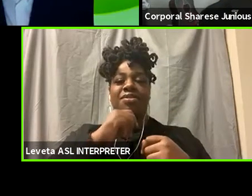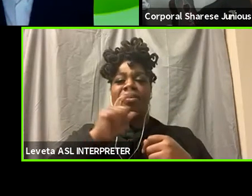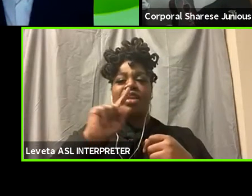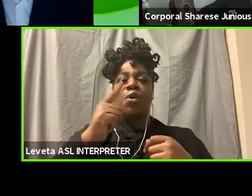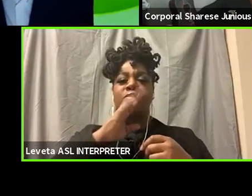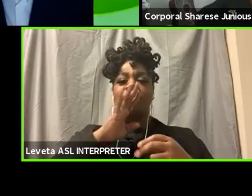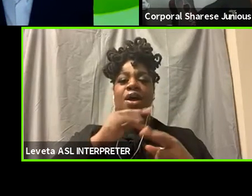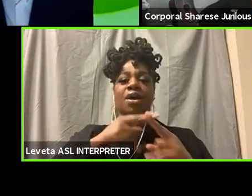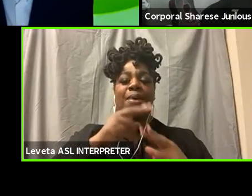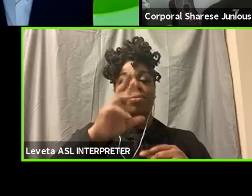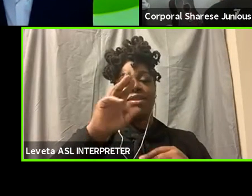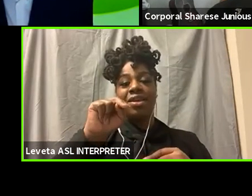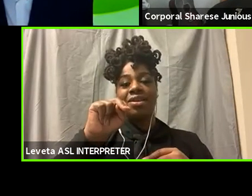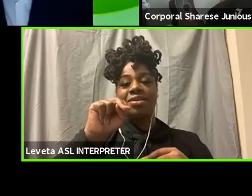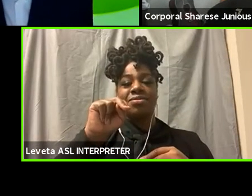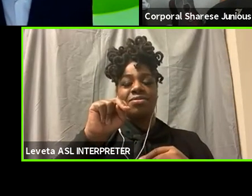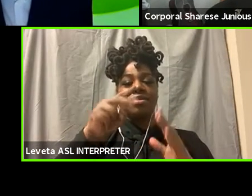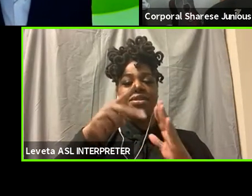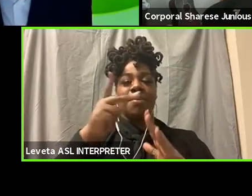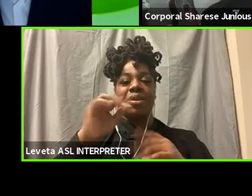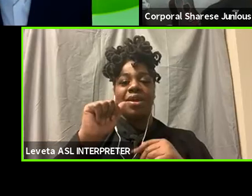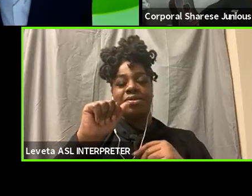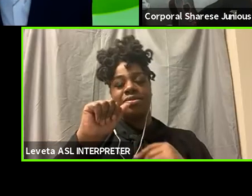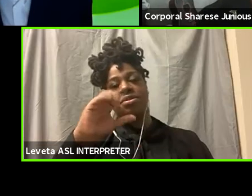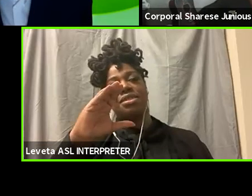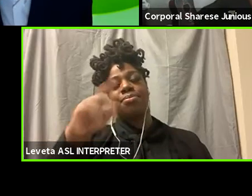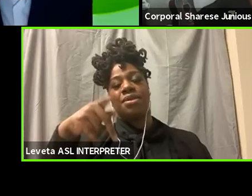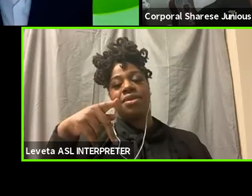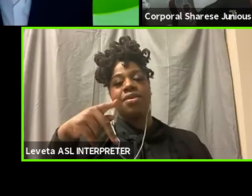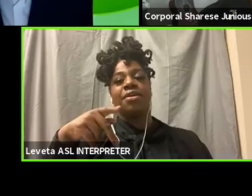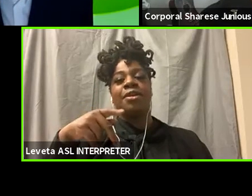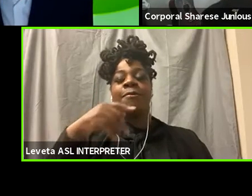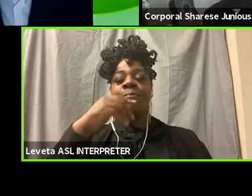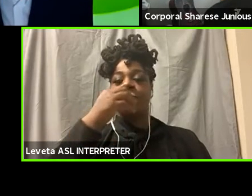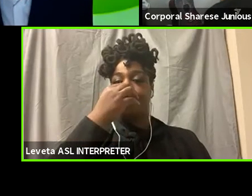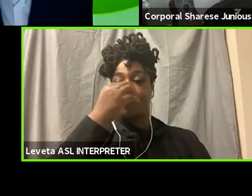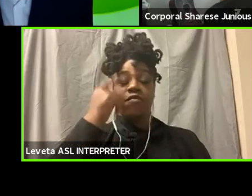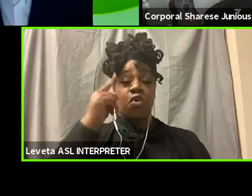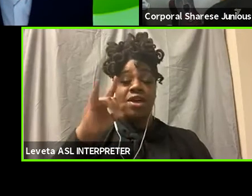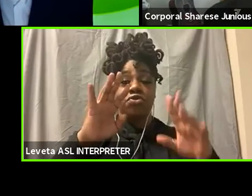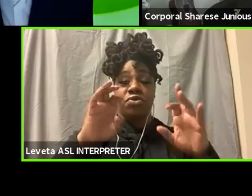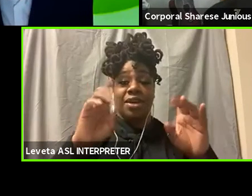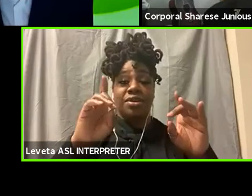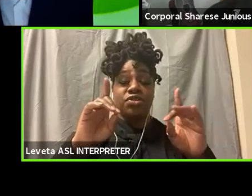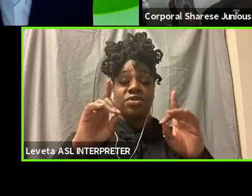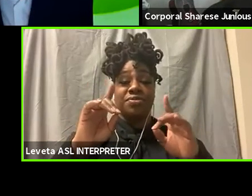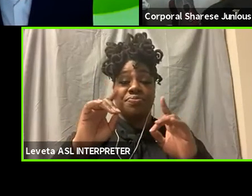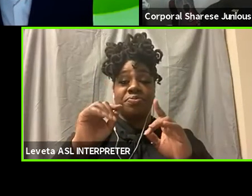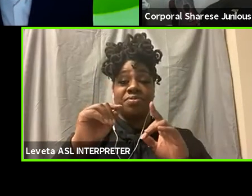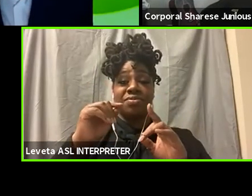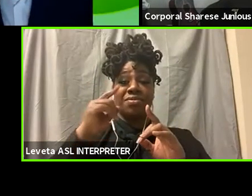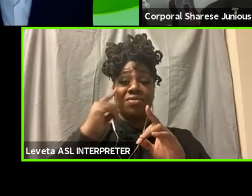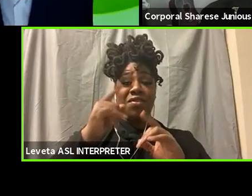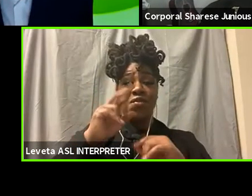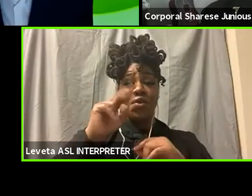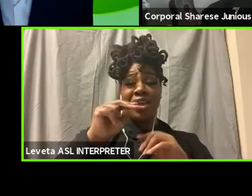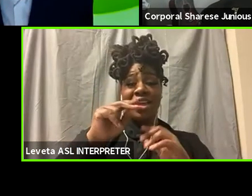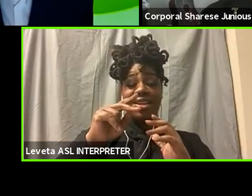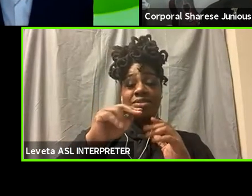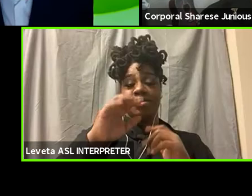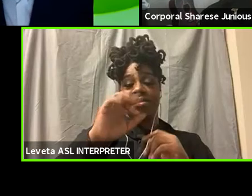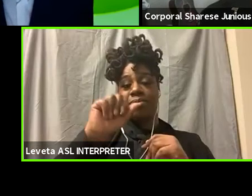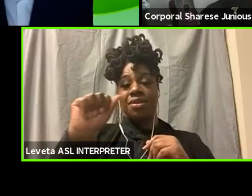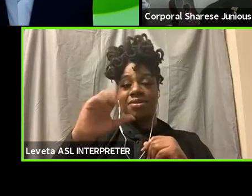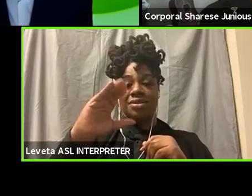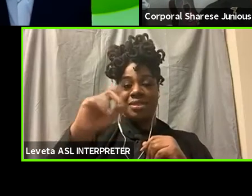education as the centerpiece for Brown versus Board of Education. It's because the NAACP and segregationists both understood the